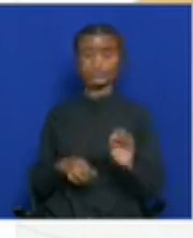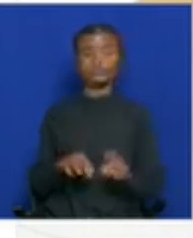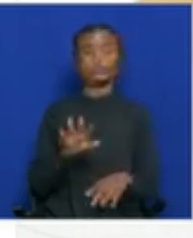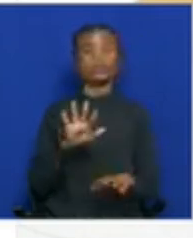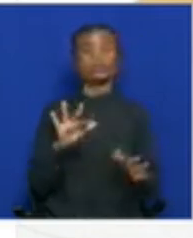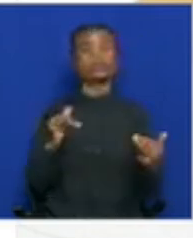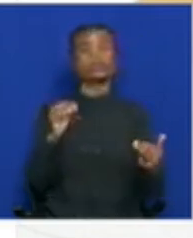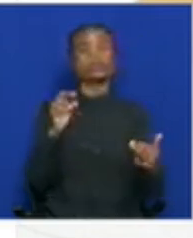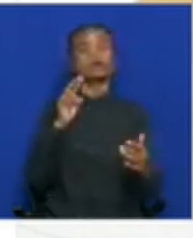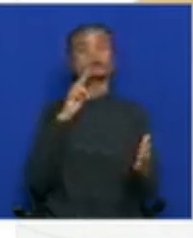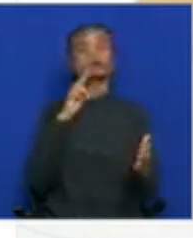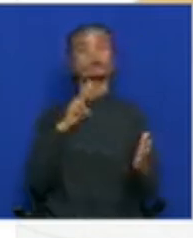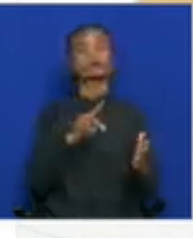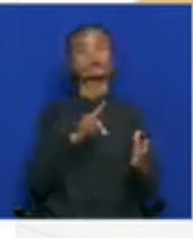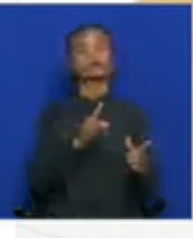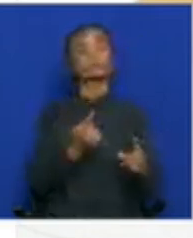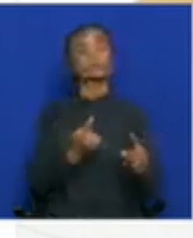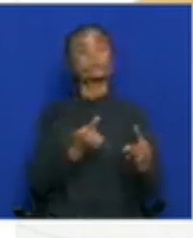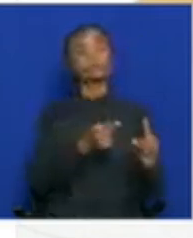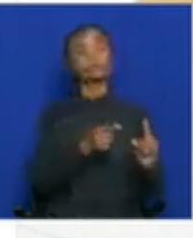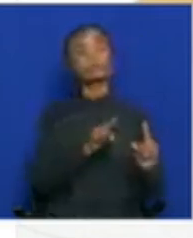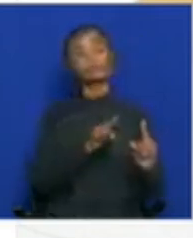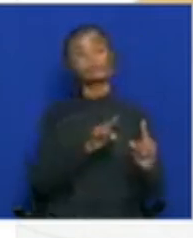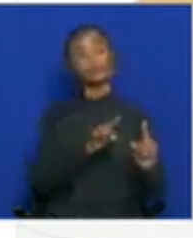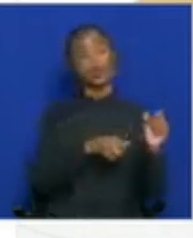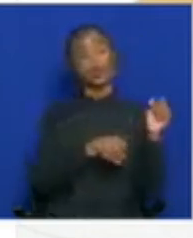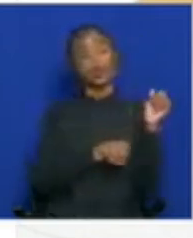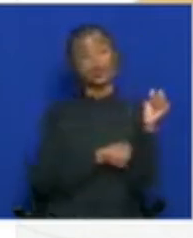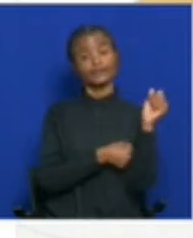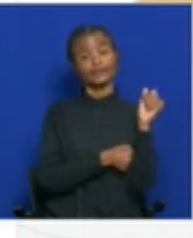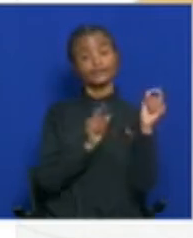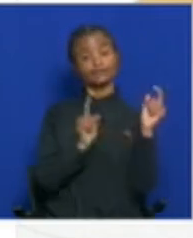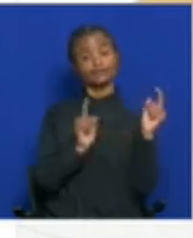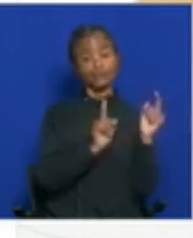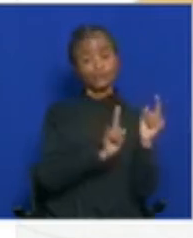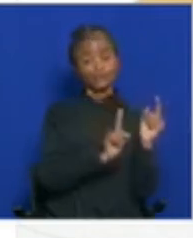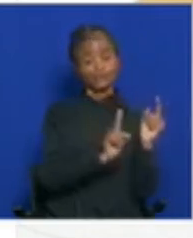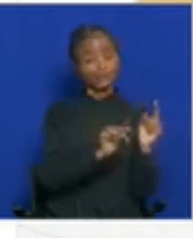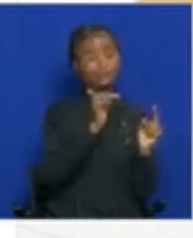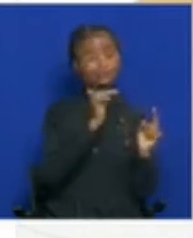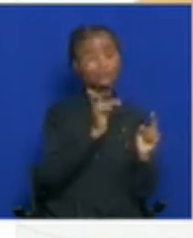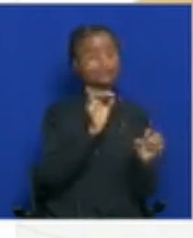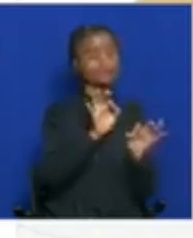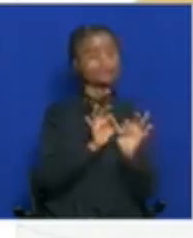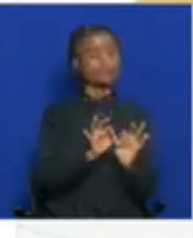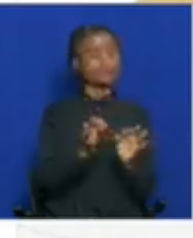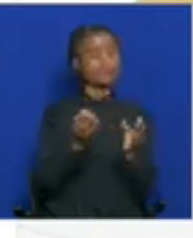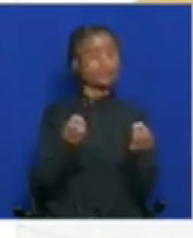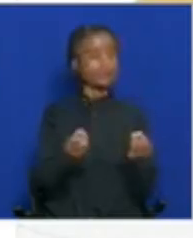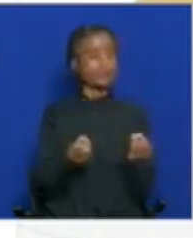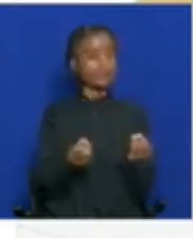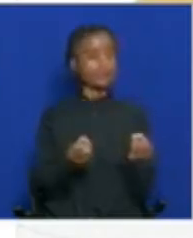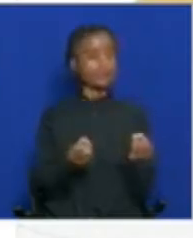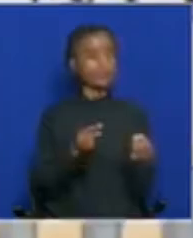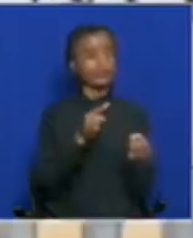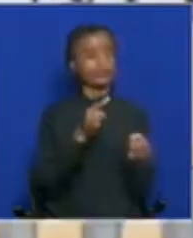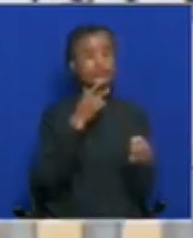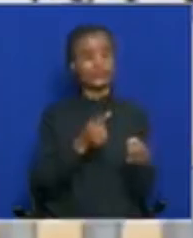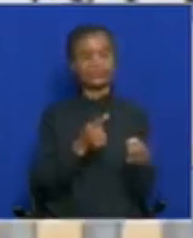Jacob's office, you didn't specify a particular number, you just said generally. That is correct, Chair. I